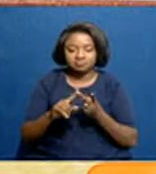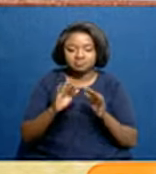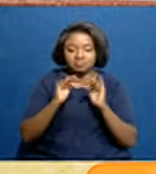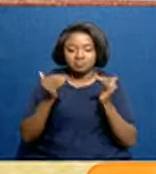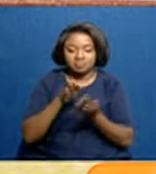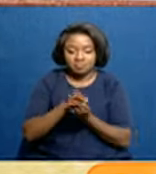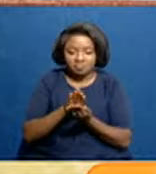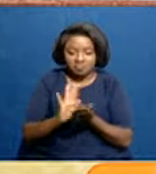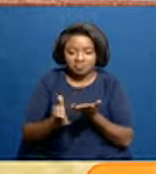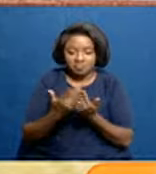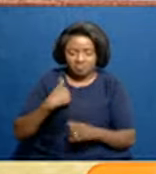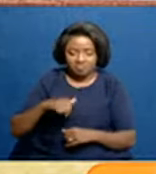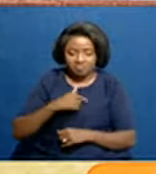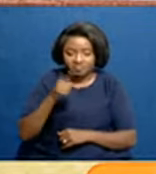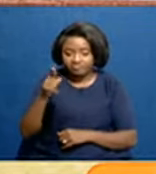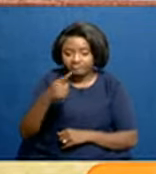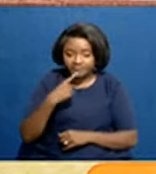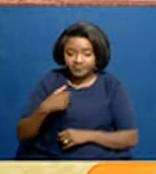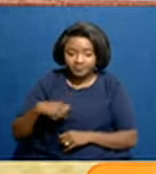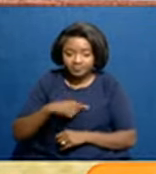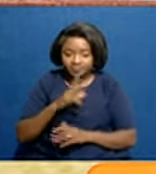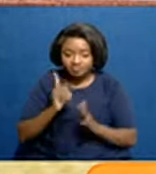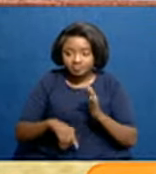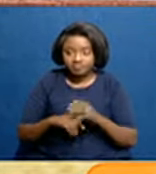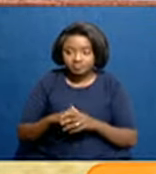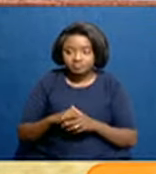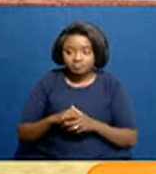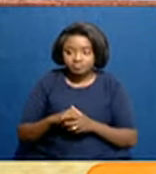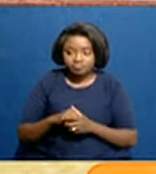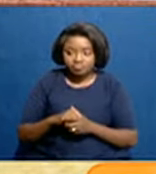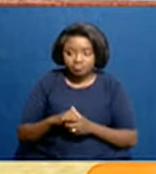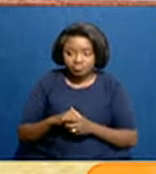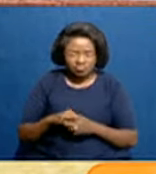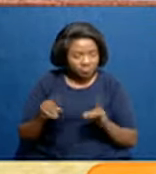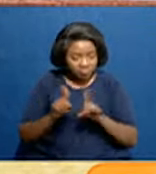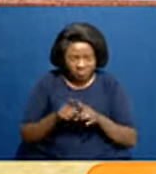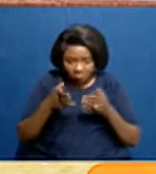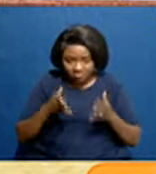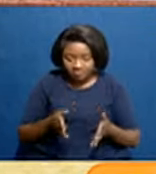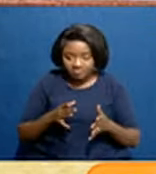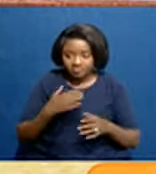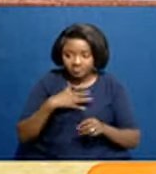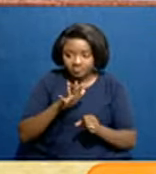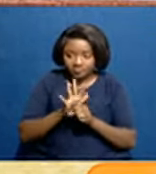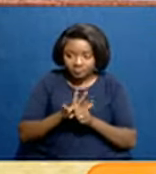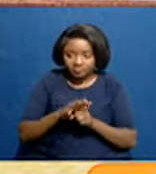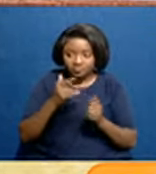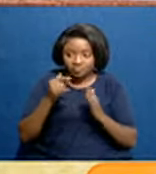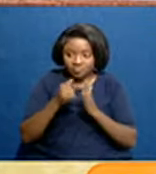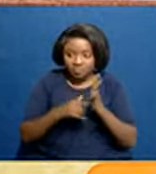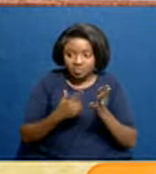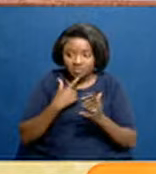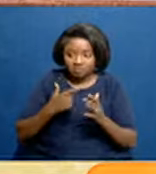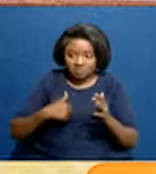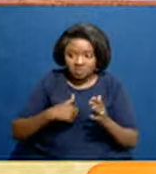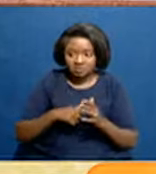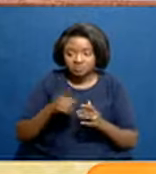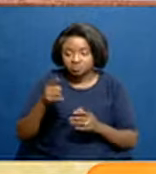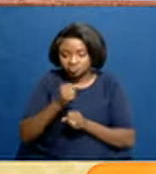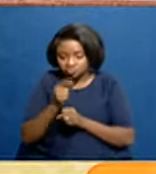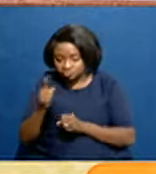come and assist us. What did they tell us? Just like now, there is a lot of things that they're telling us you should do and some you should